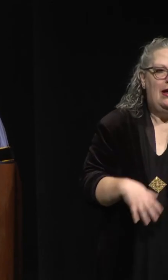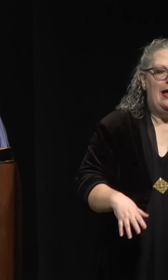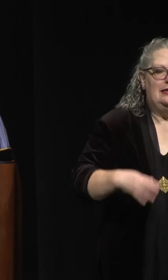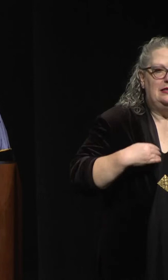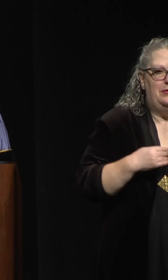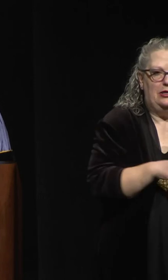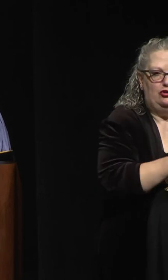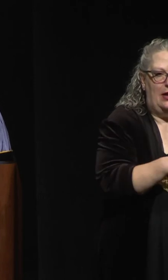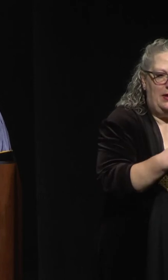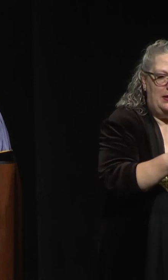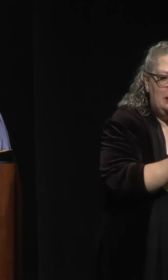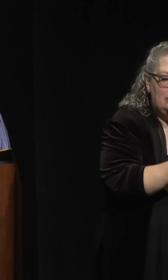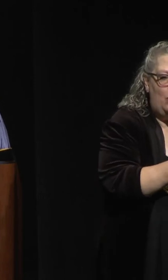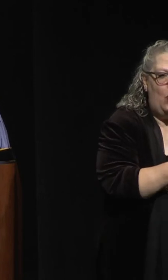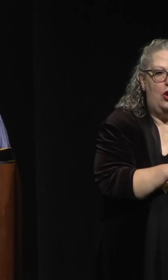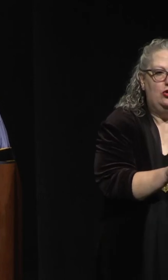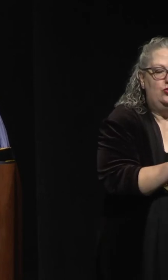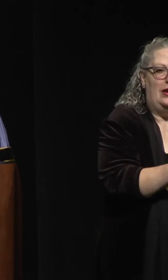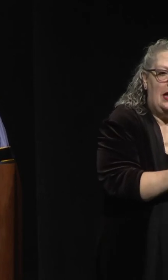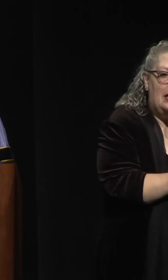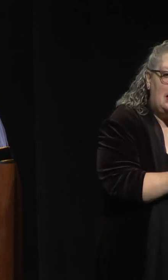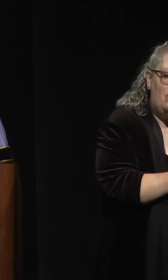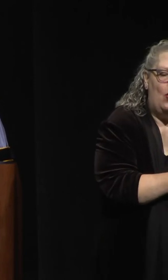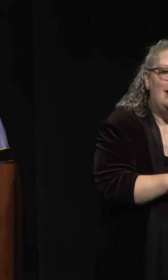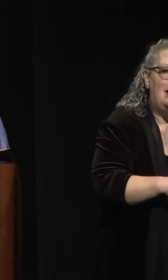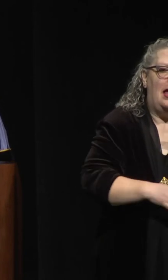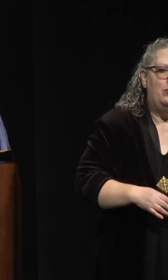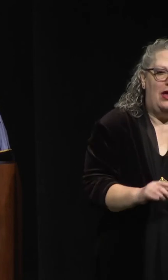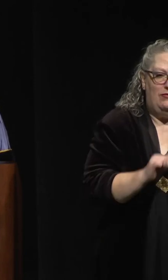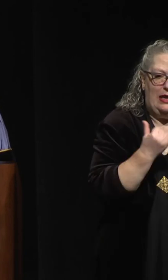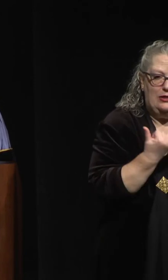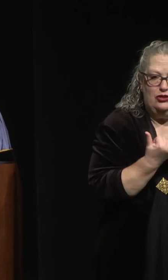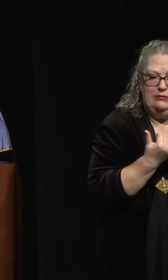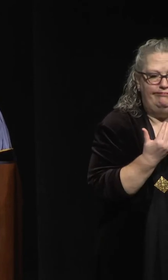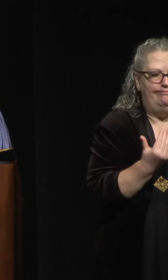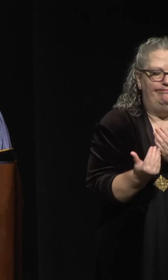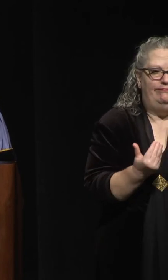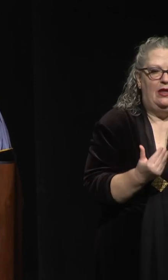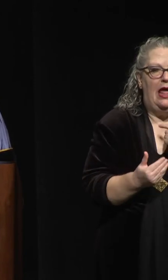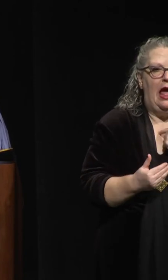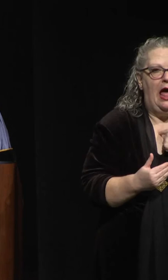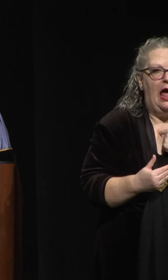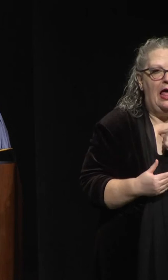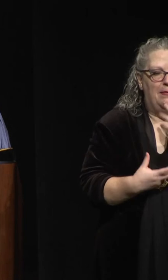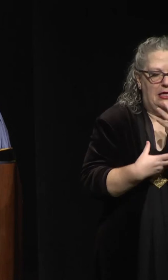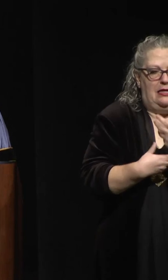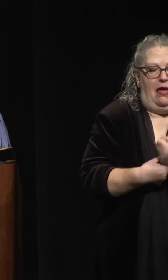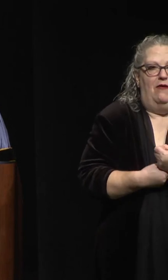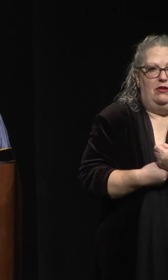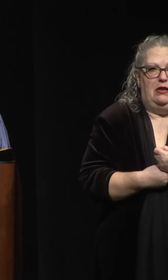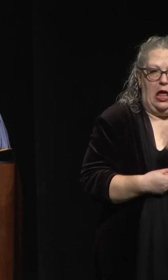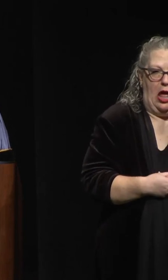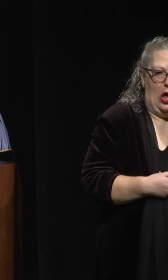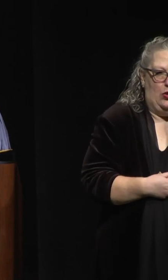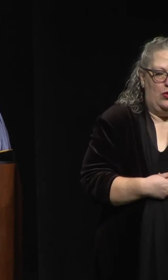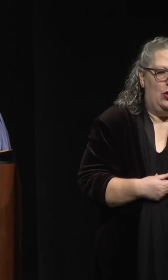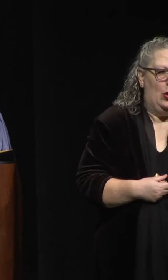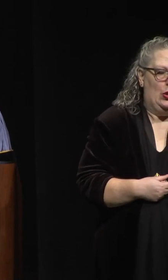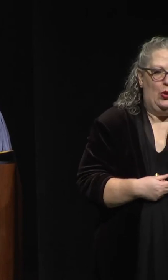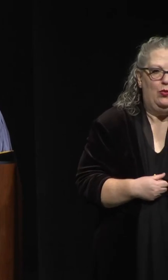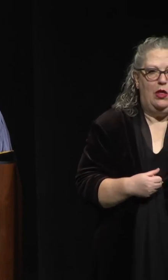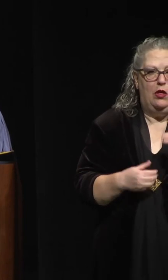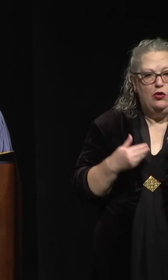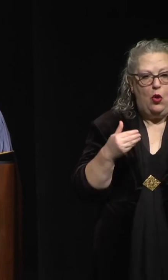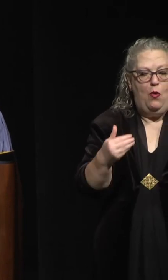position in industry, or joining a government or nonprofit agency, I am confident that you will